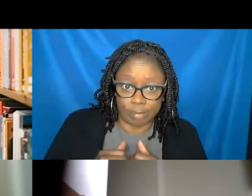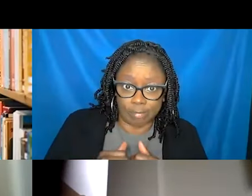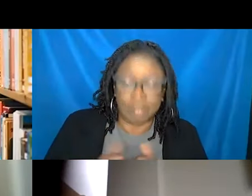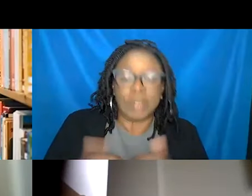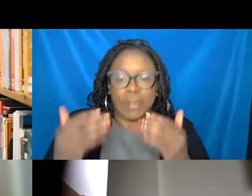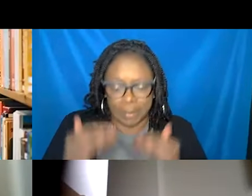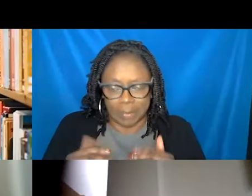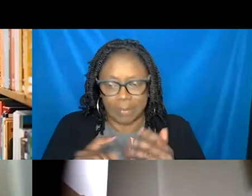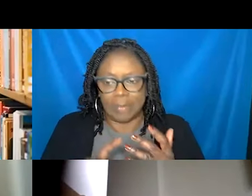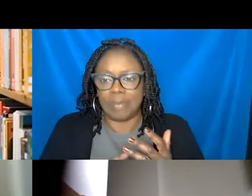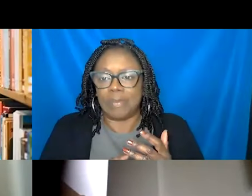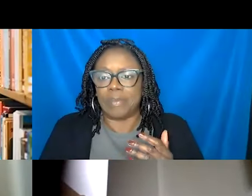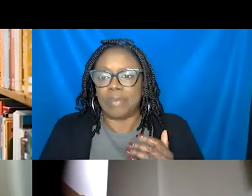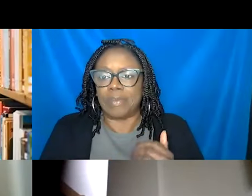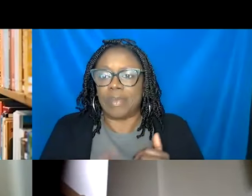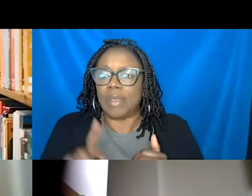about...